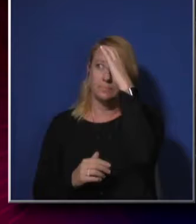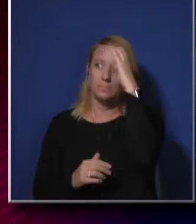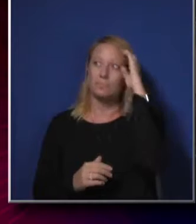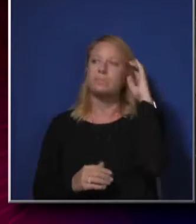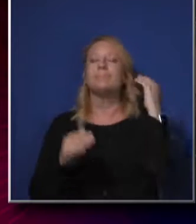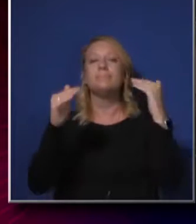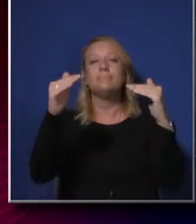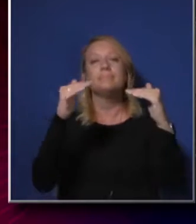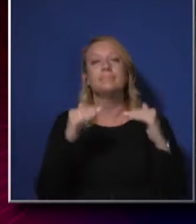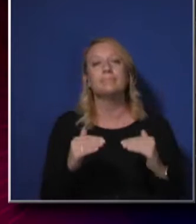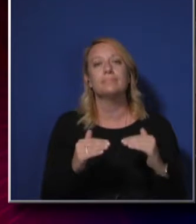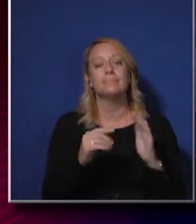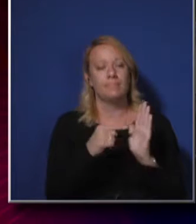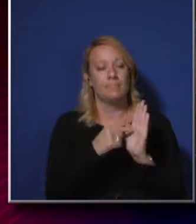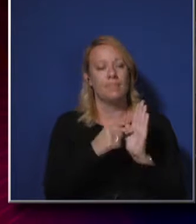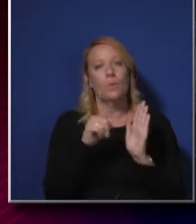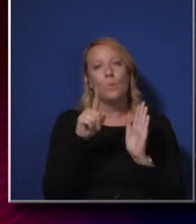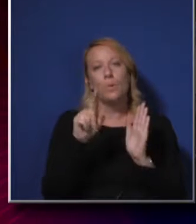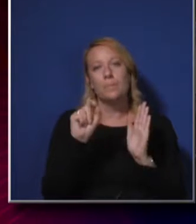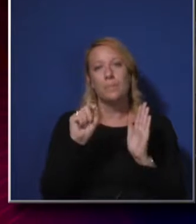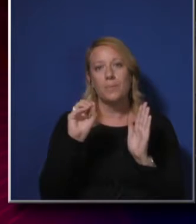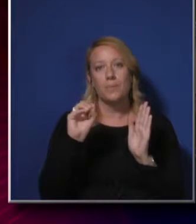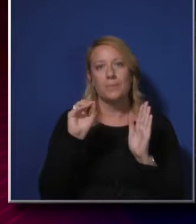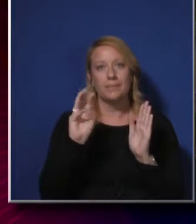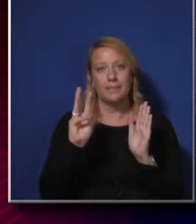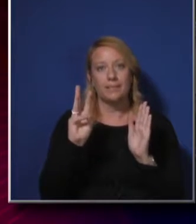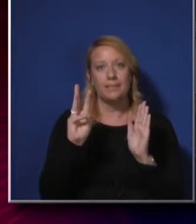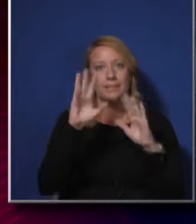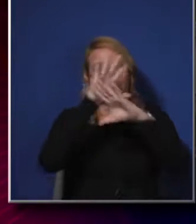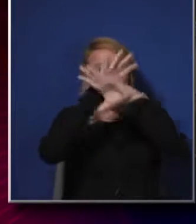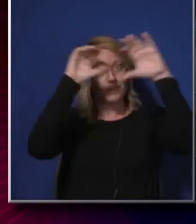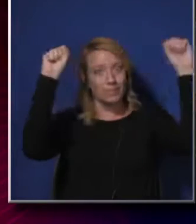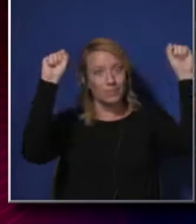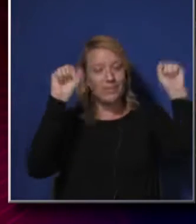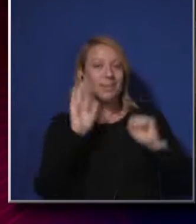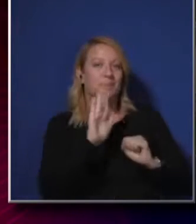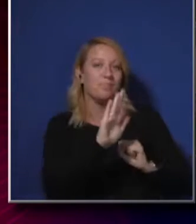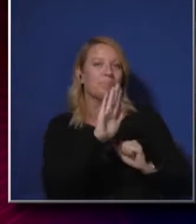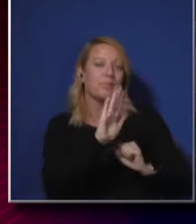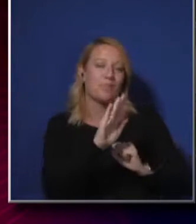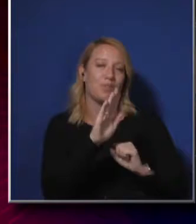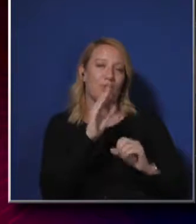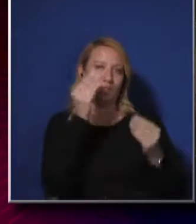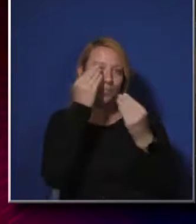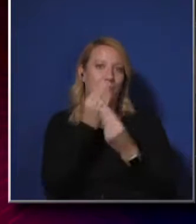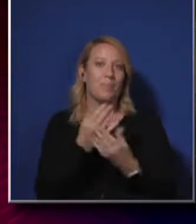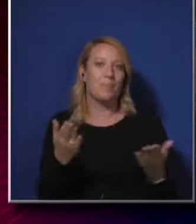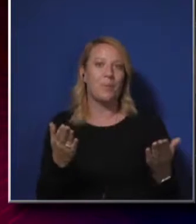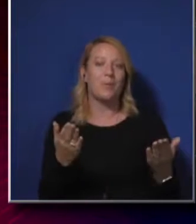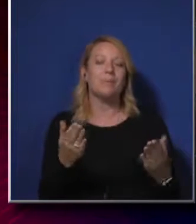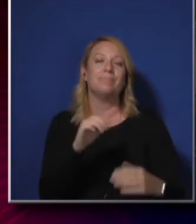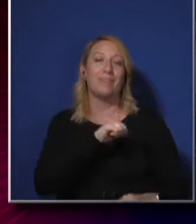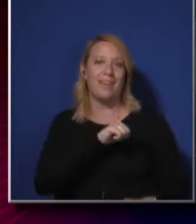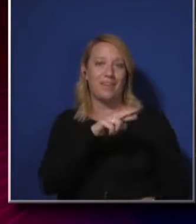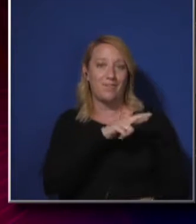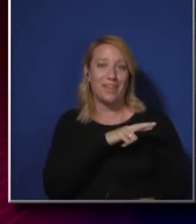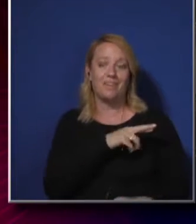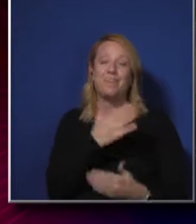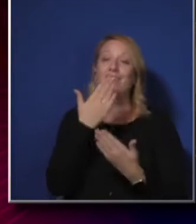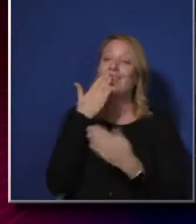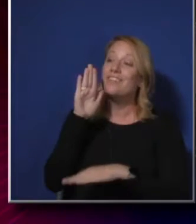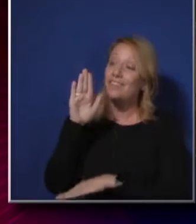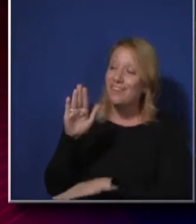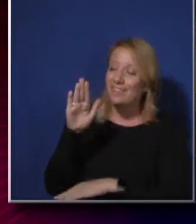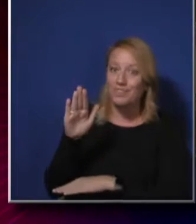Item 1.06, Superintendent's Report. Good afternoon,